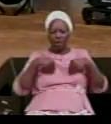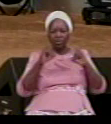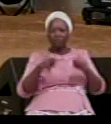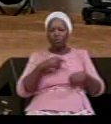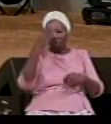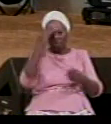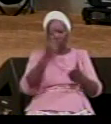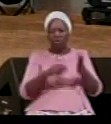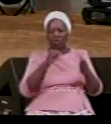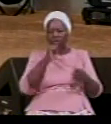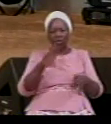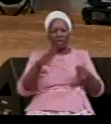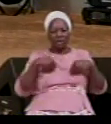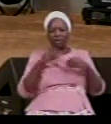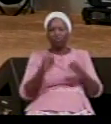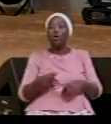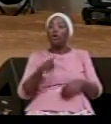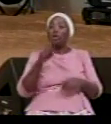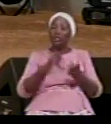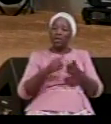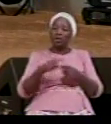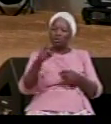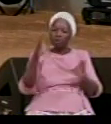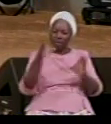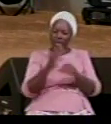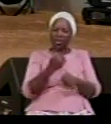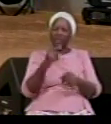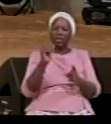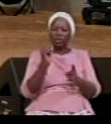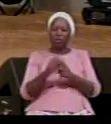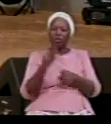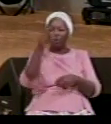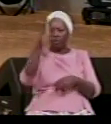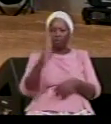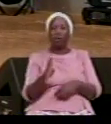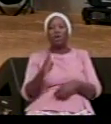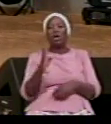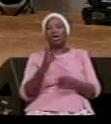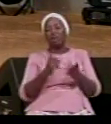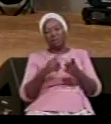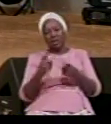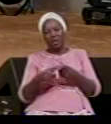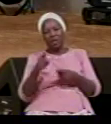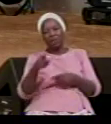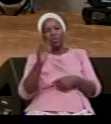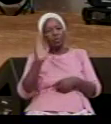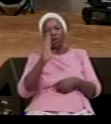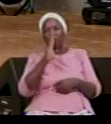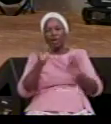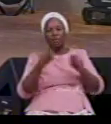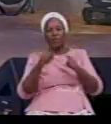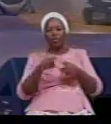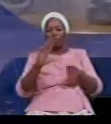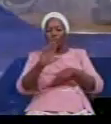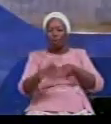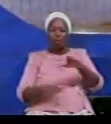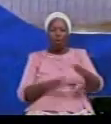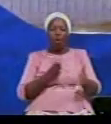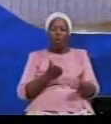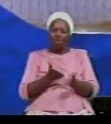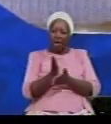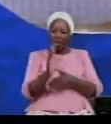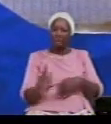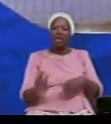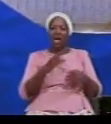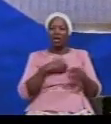is unacceptable. You take the word of God, then you'll be able to walk justly and to